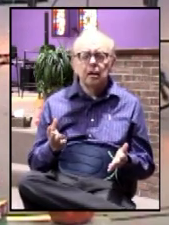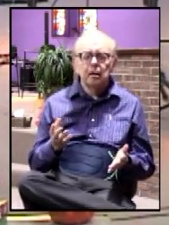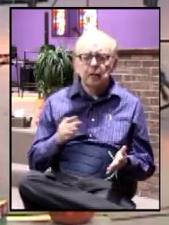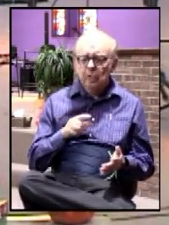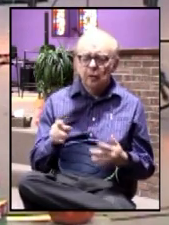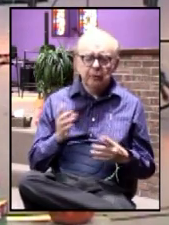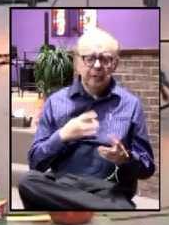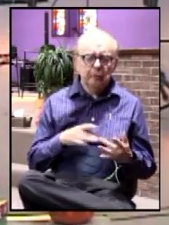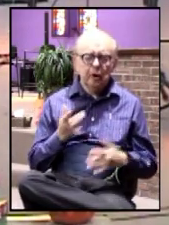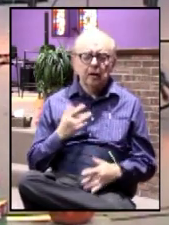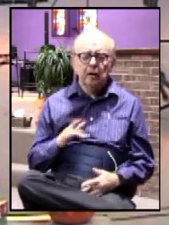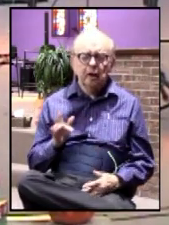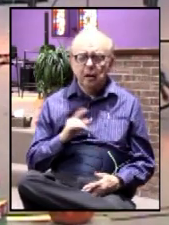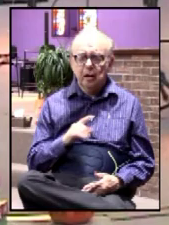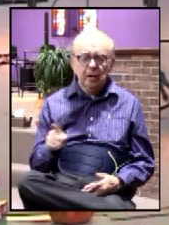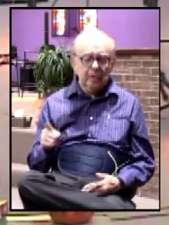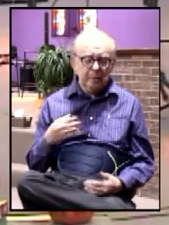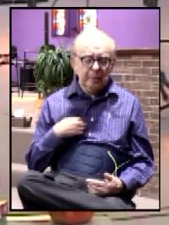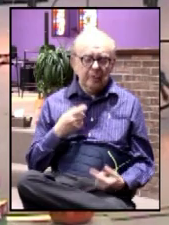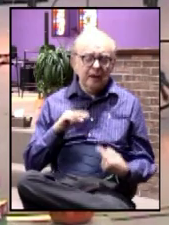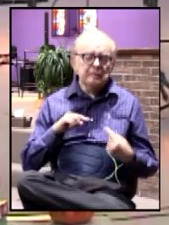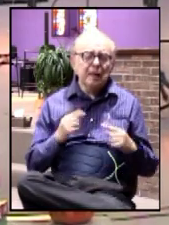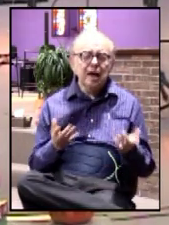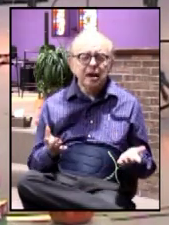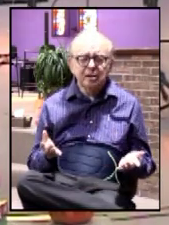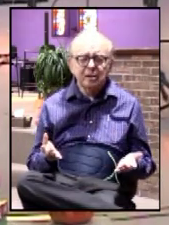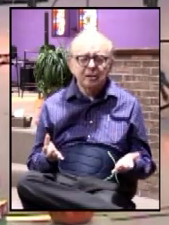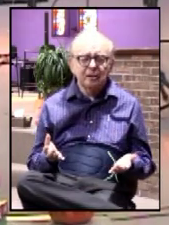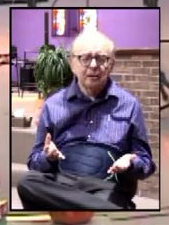They're hurting, and they're in pain.